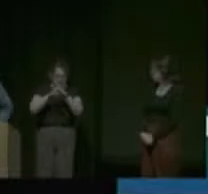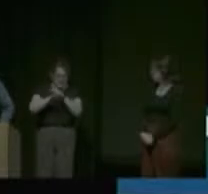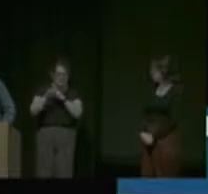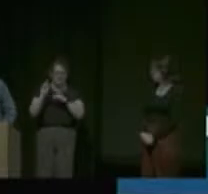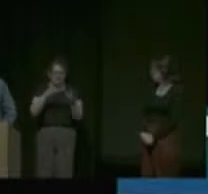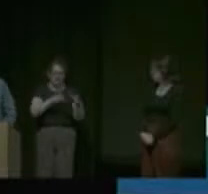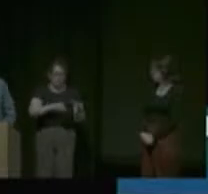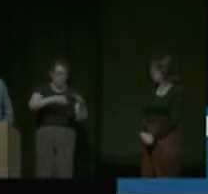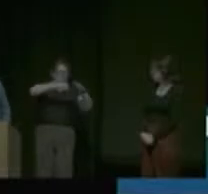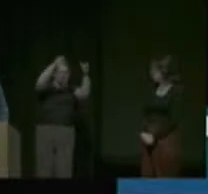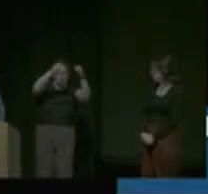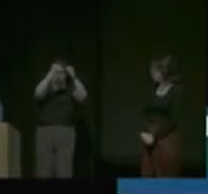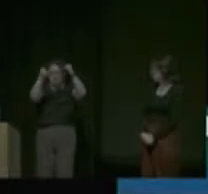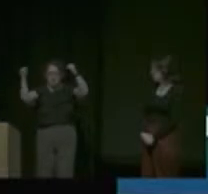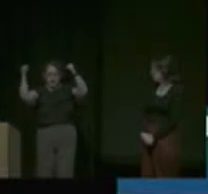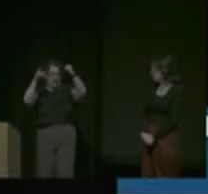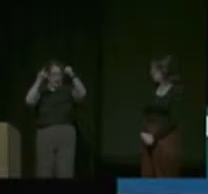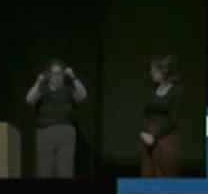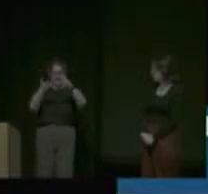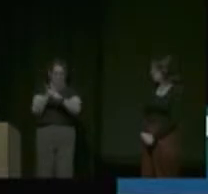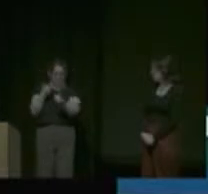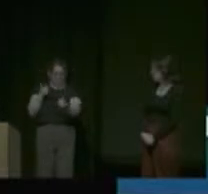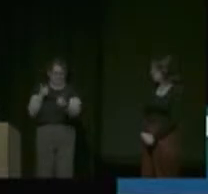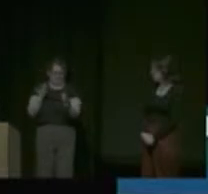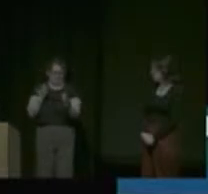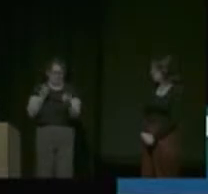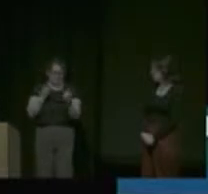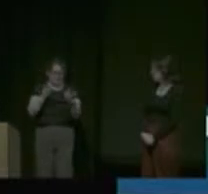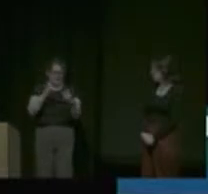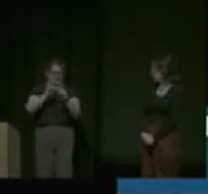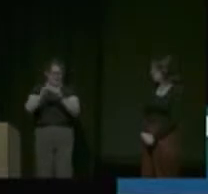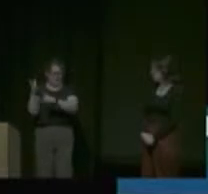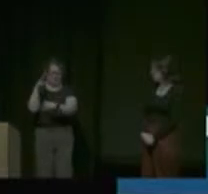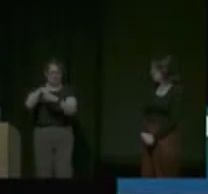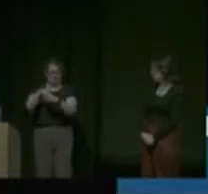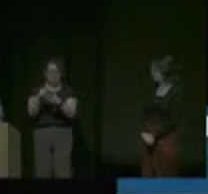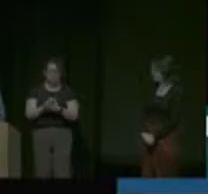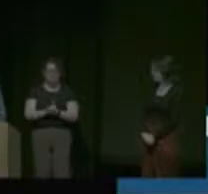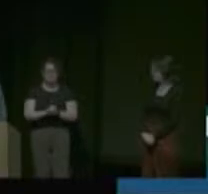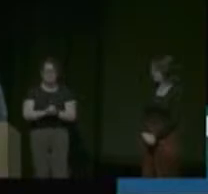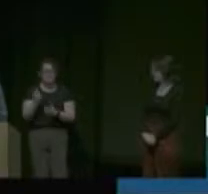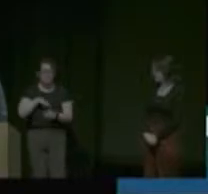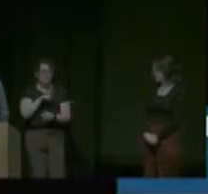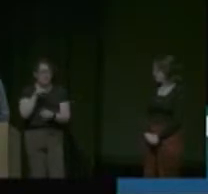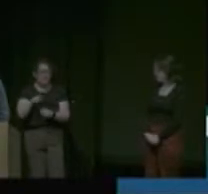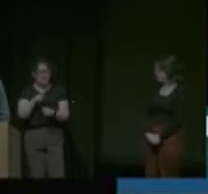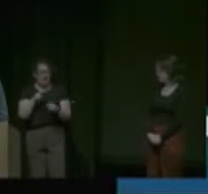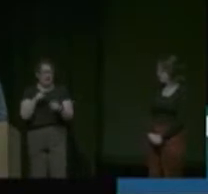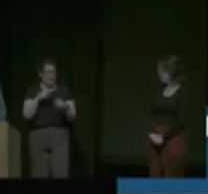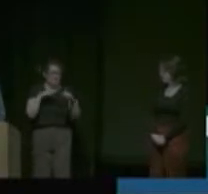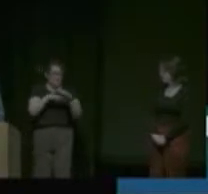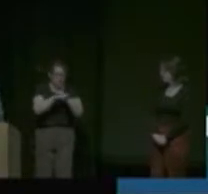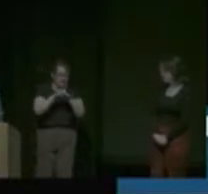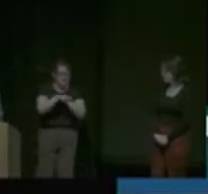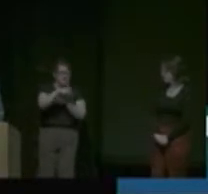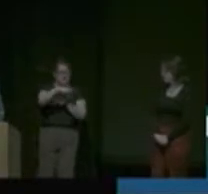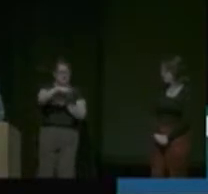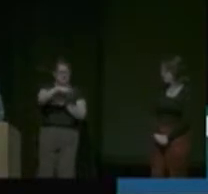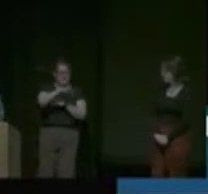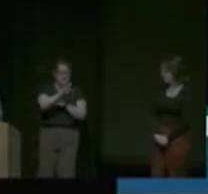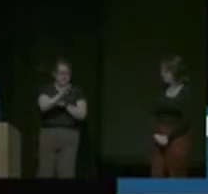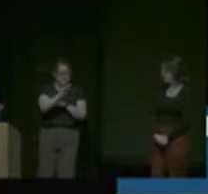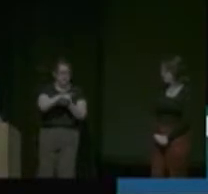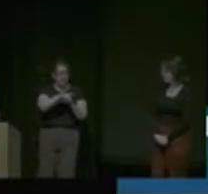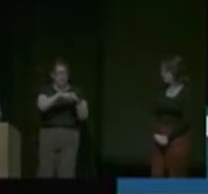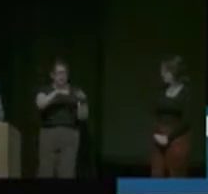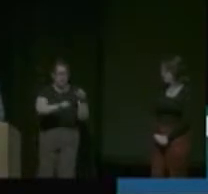wires. So there's a lot of factors, and then we have to get to our pumps that are on the trail to fuel them. We need to